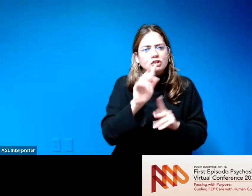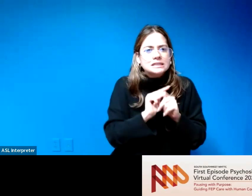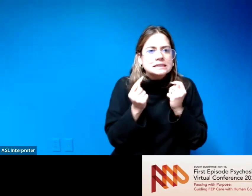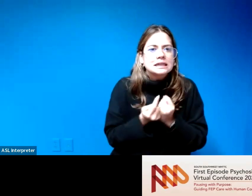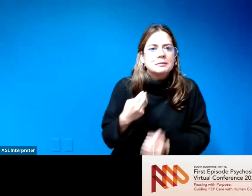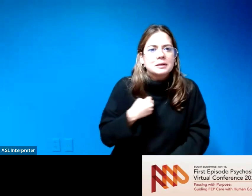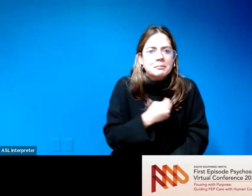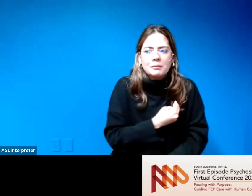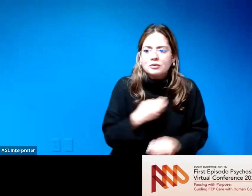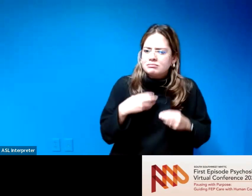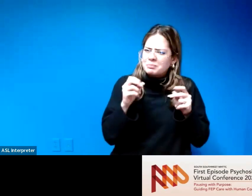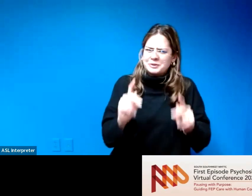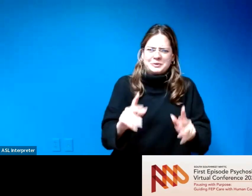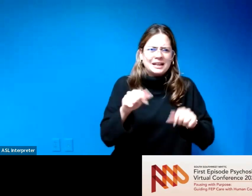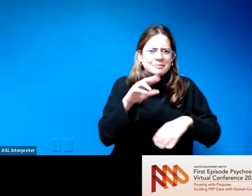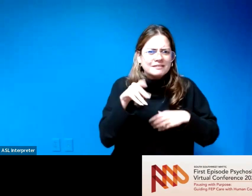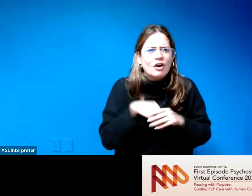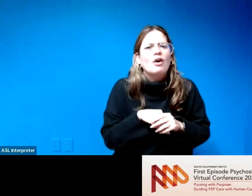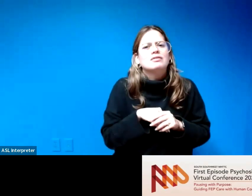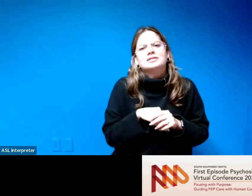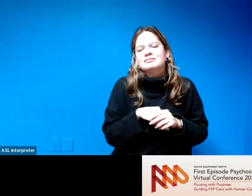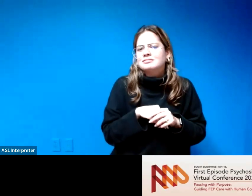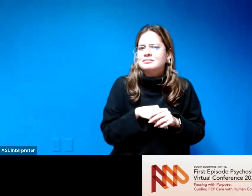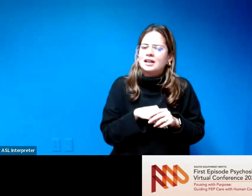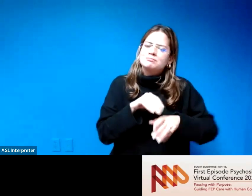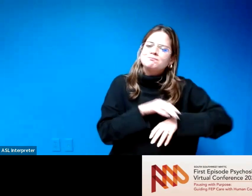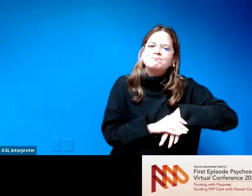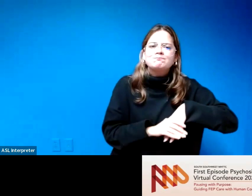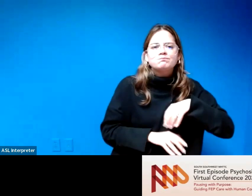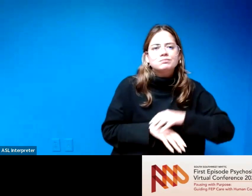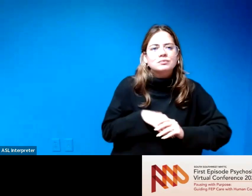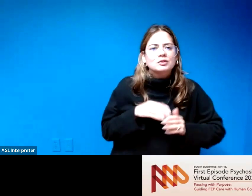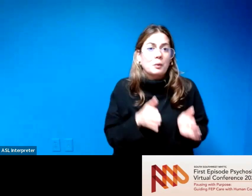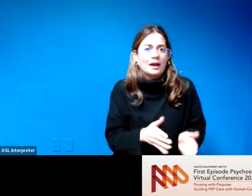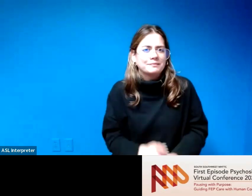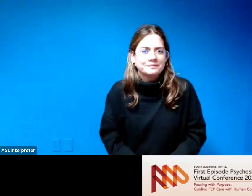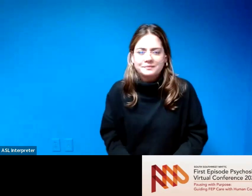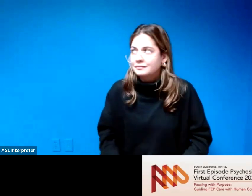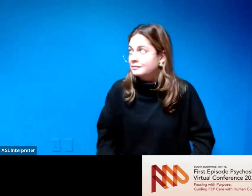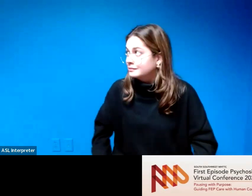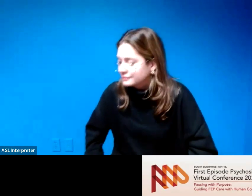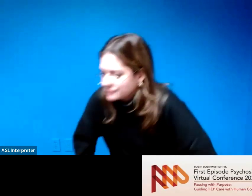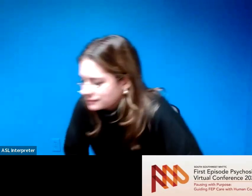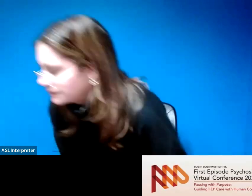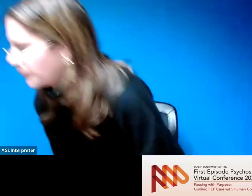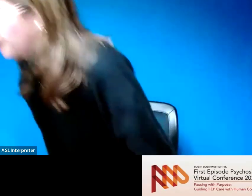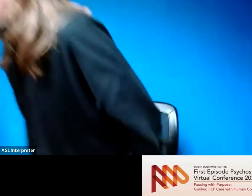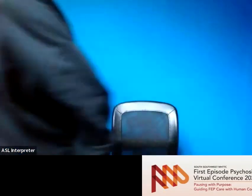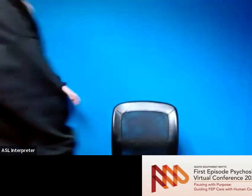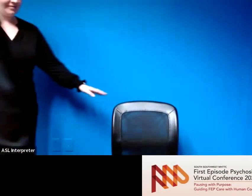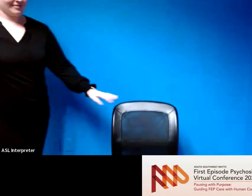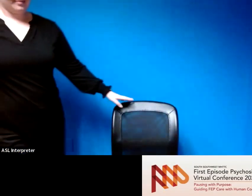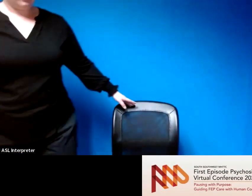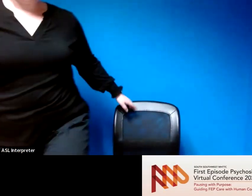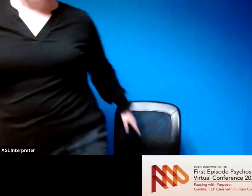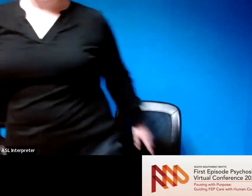an opportunity to really engage in a comfortable way within their community? Yes. So one thing